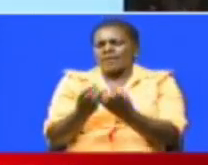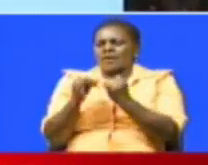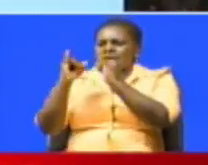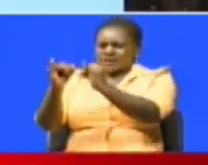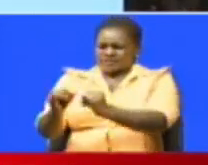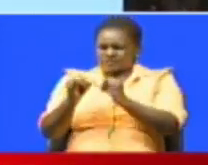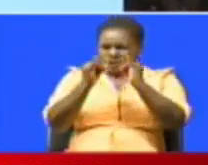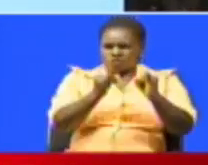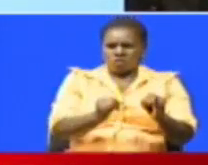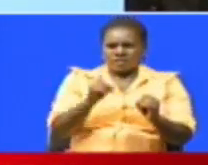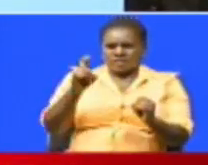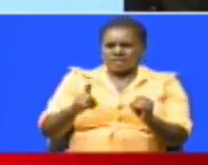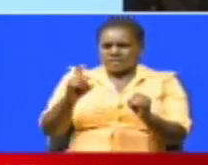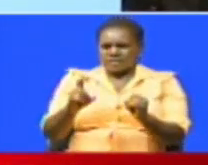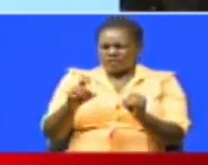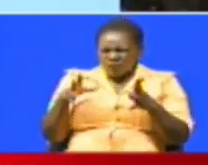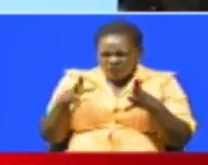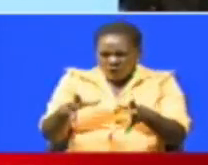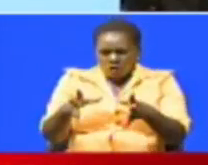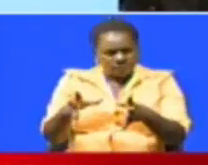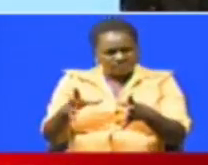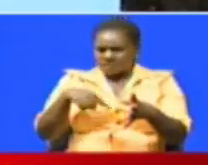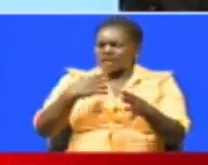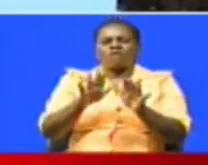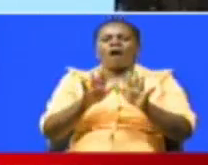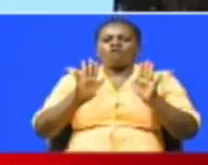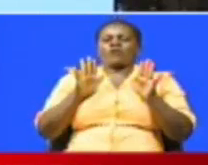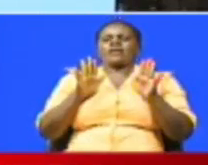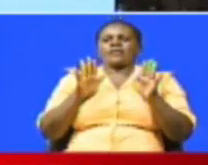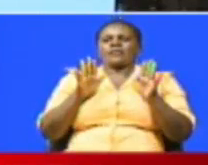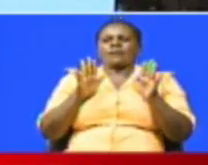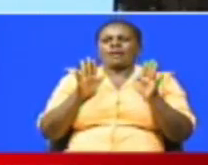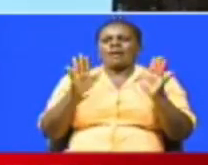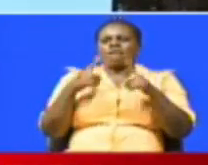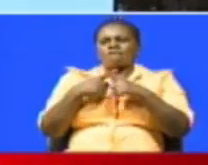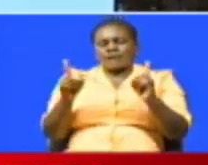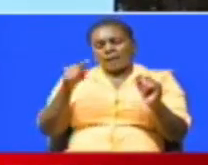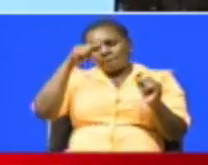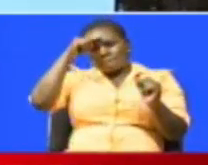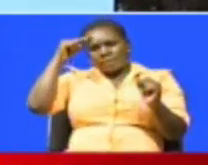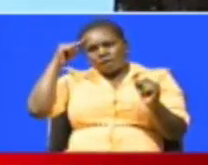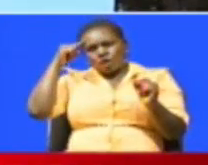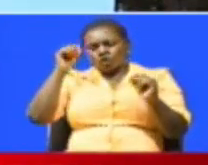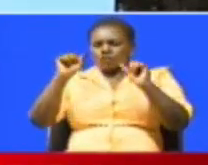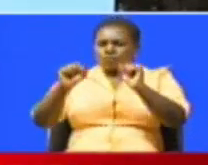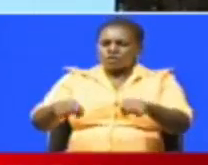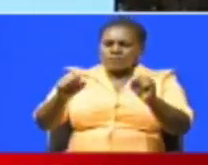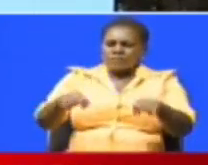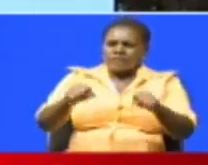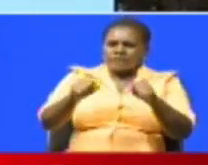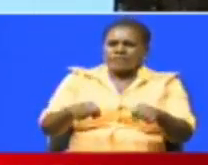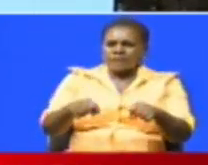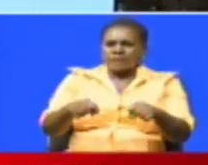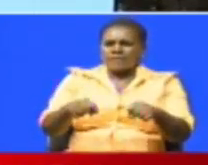individuals require quarantining by force, which we are quite prepared to do. But because of the potential of